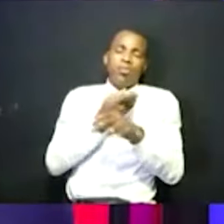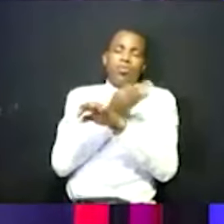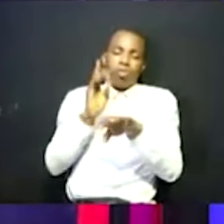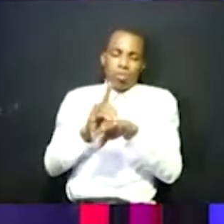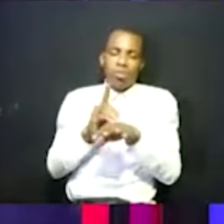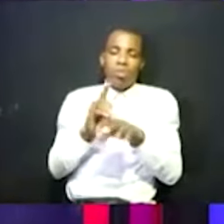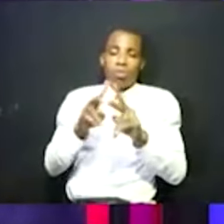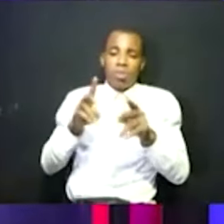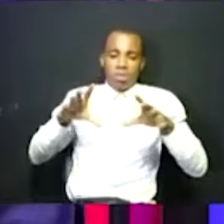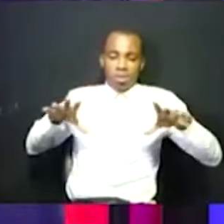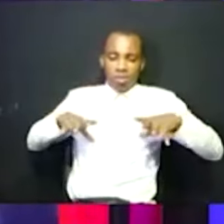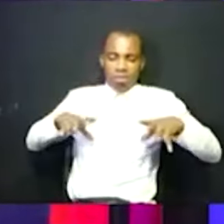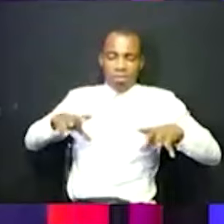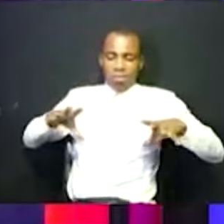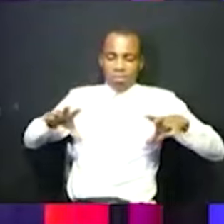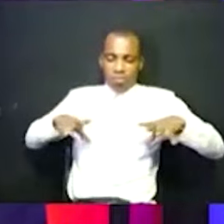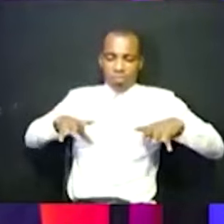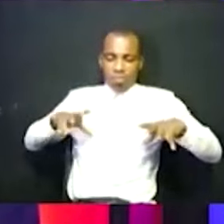pressure.